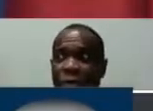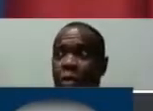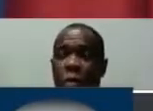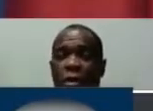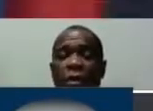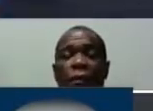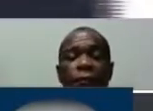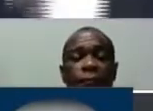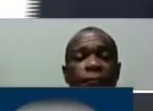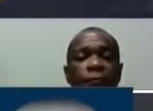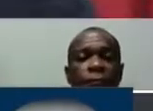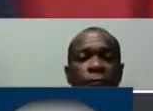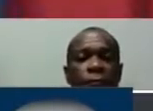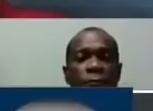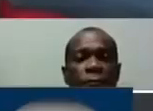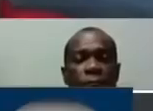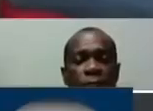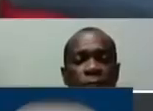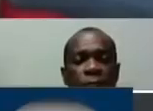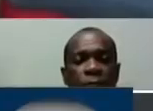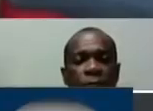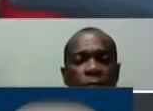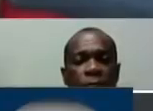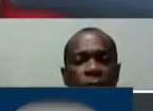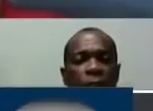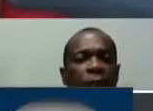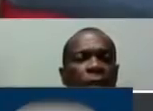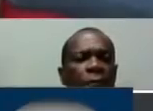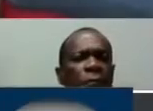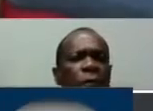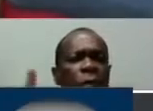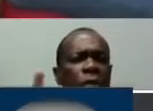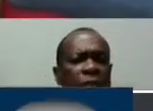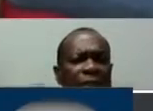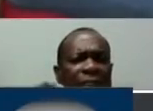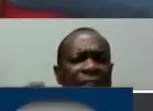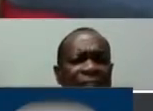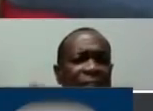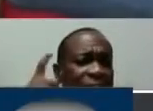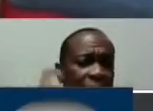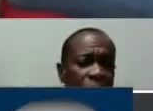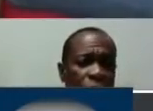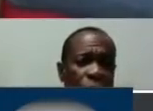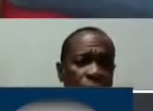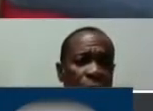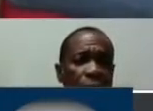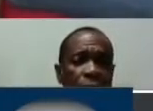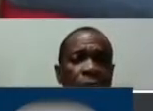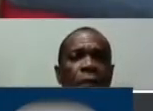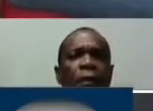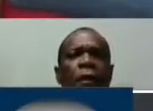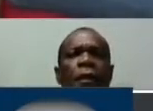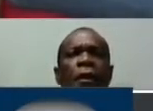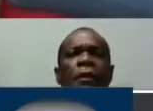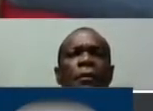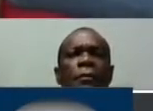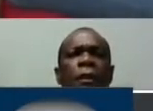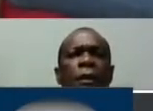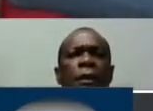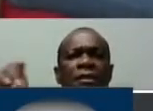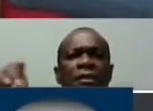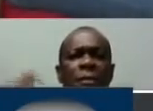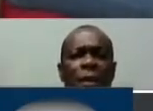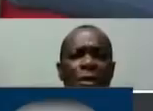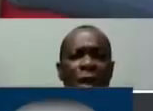Prime Minister, the THA Secretary of Health has described the health system in Tobago as